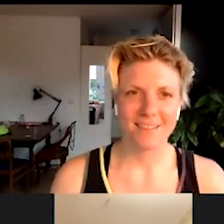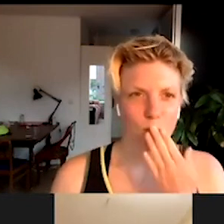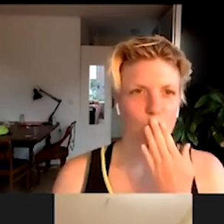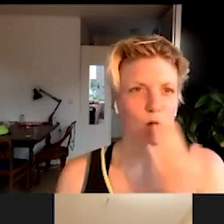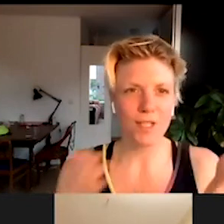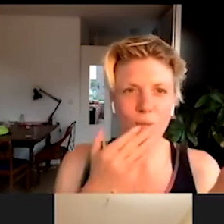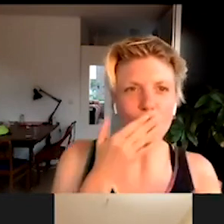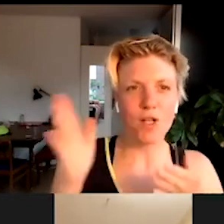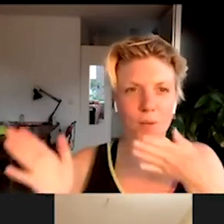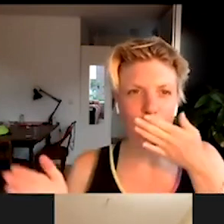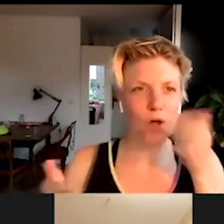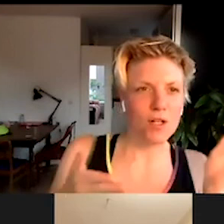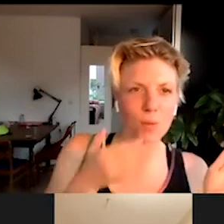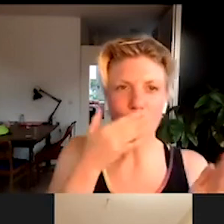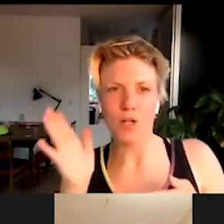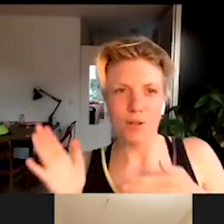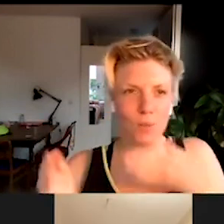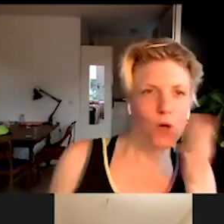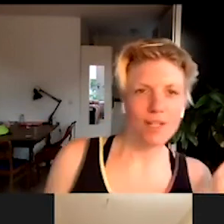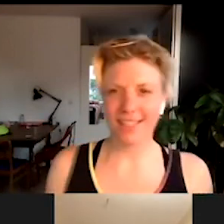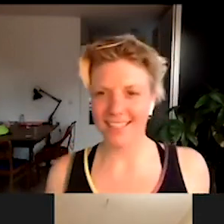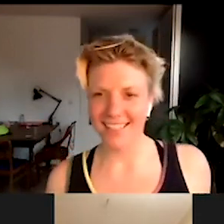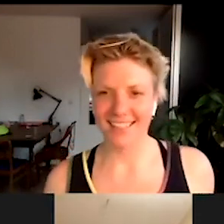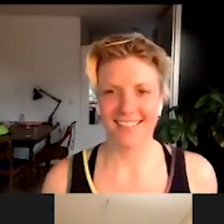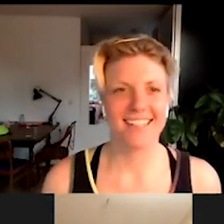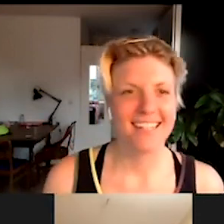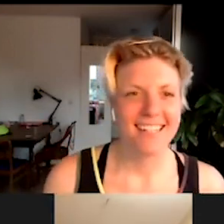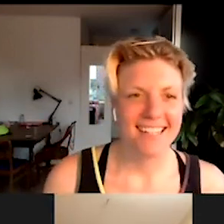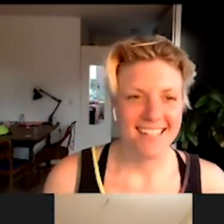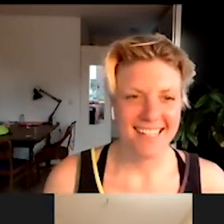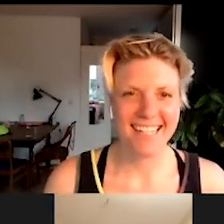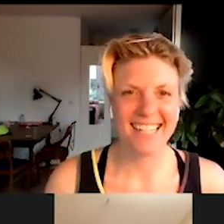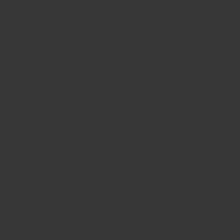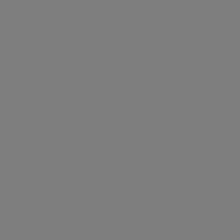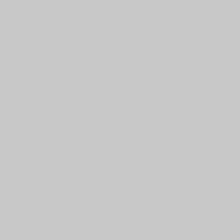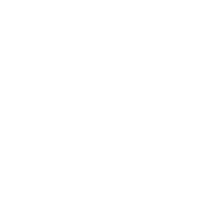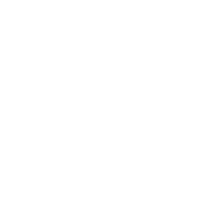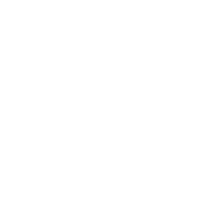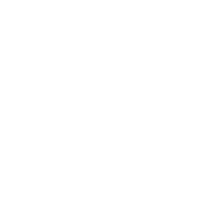So, thank you all. Bye-bye.